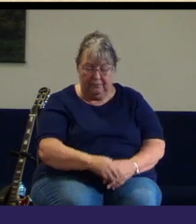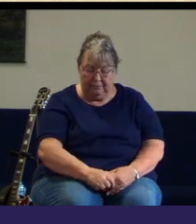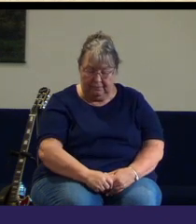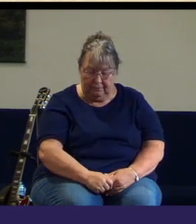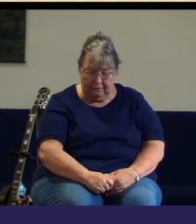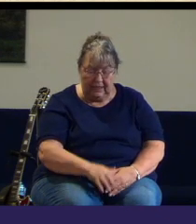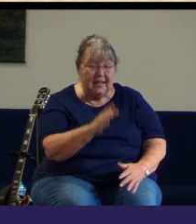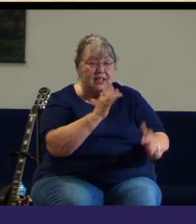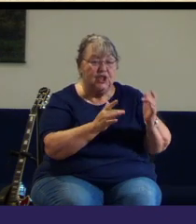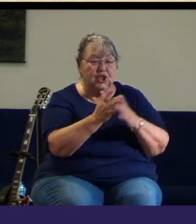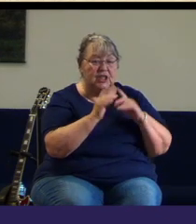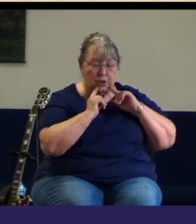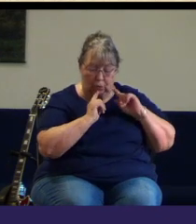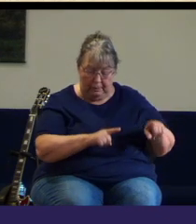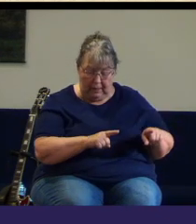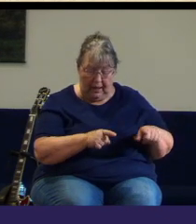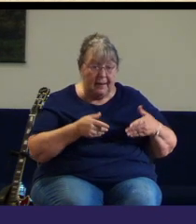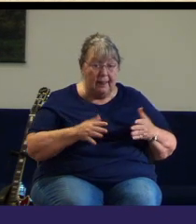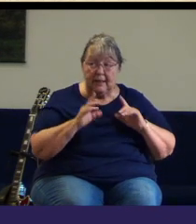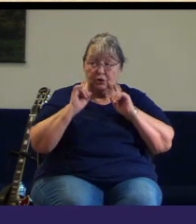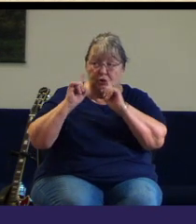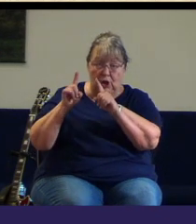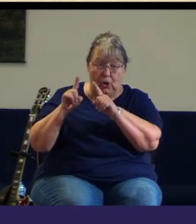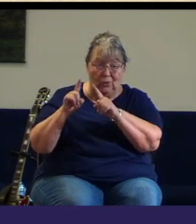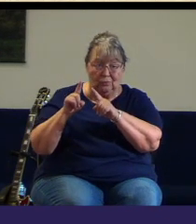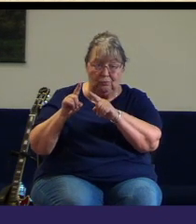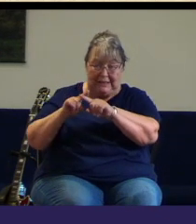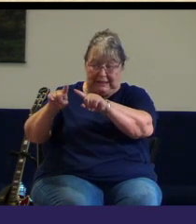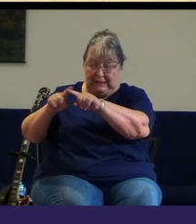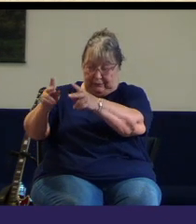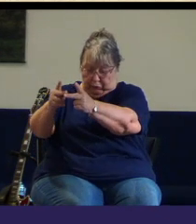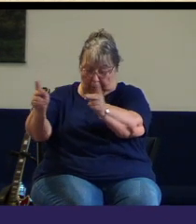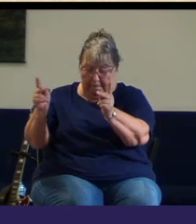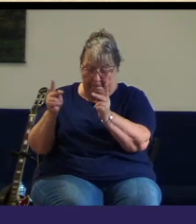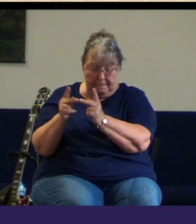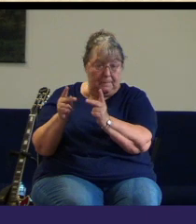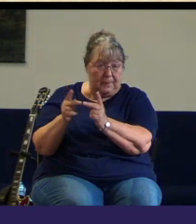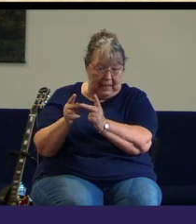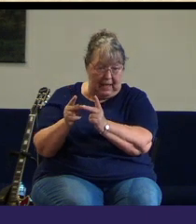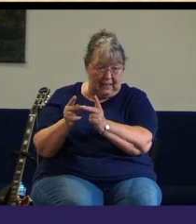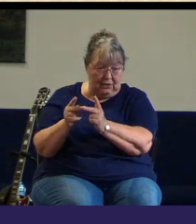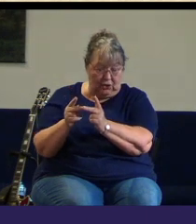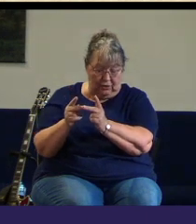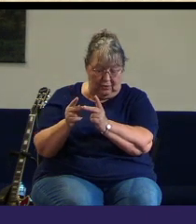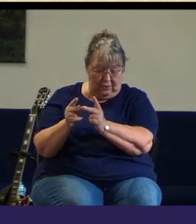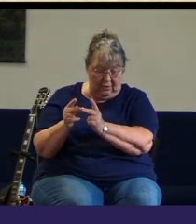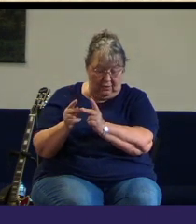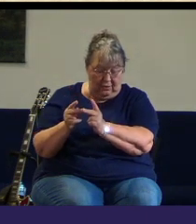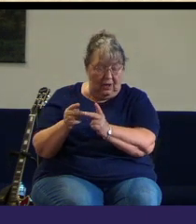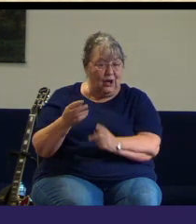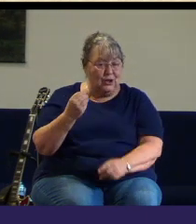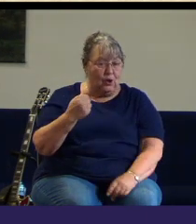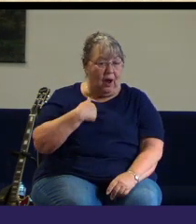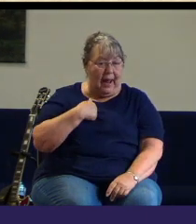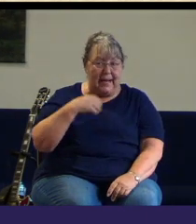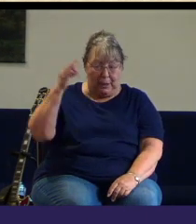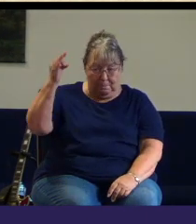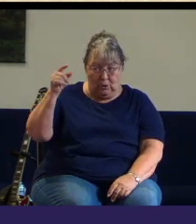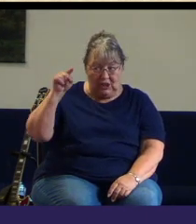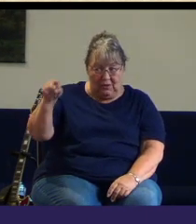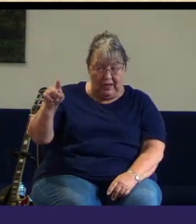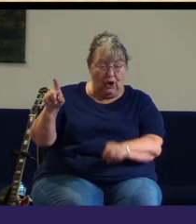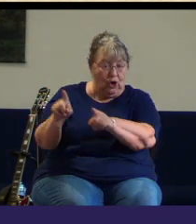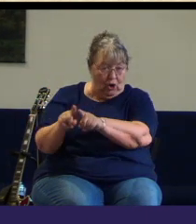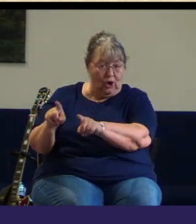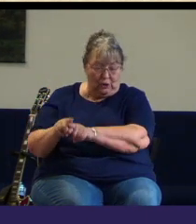38. And Jesus replied, let us go somewhere else to the nearby villages so I can preach there